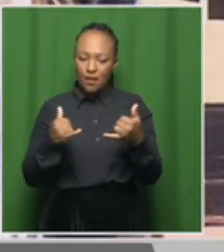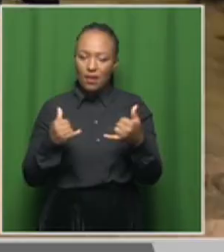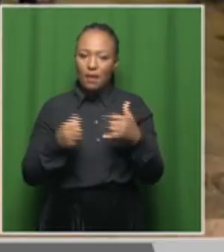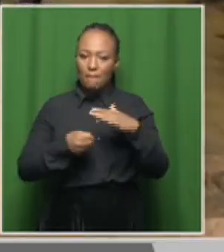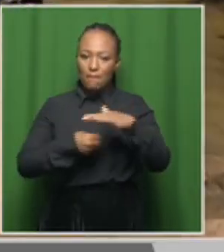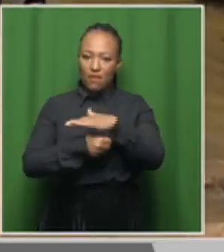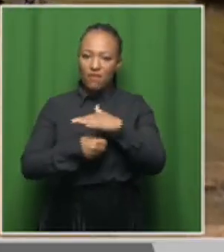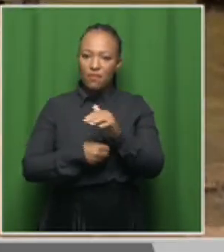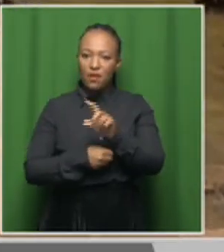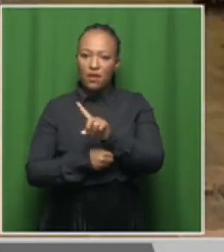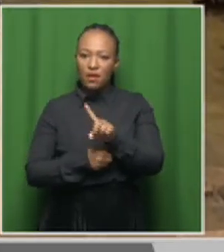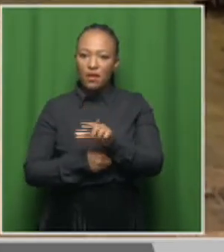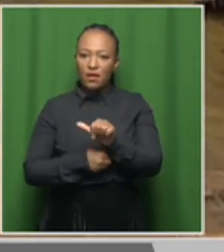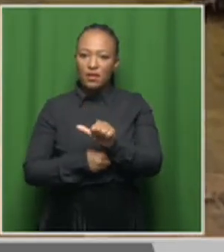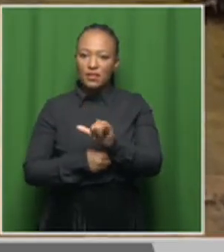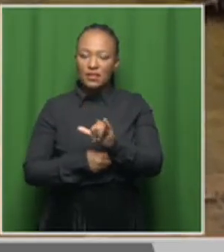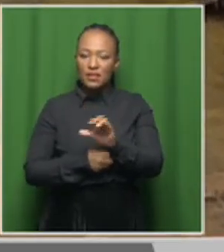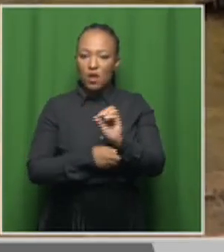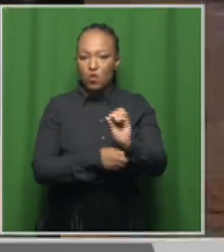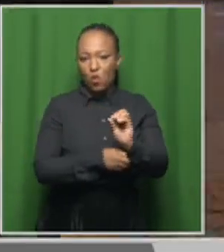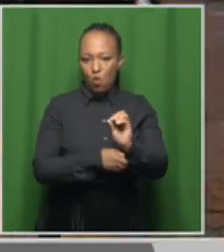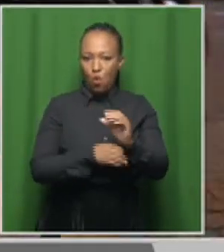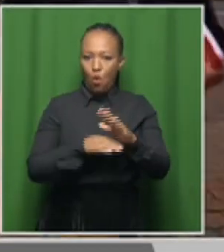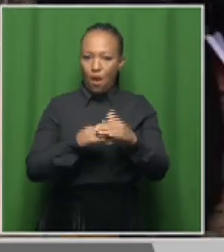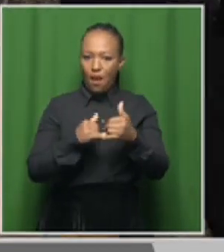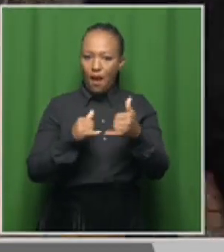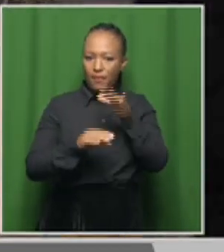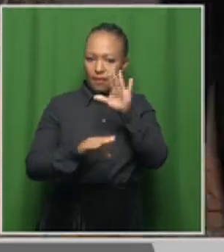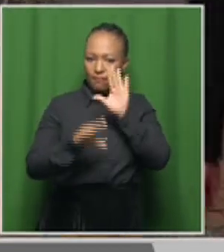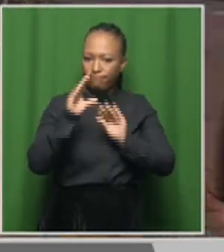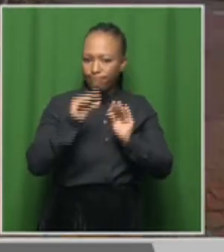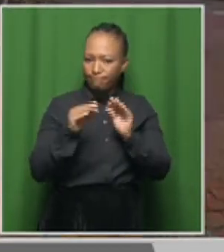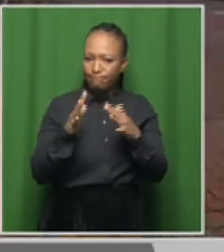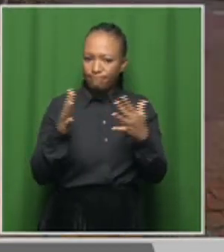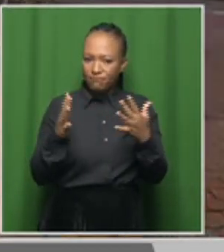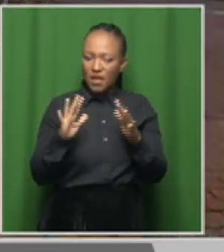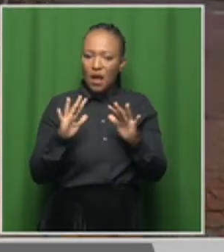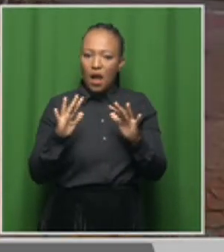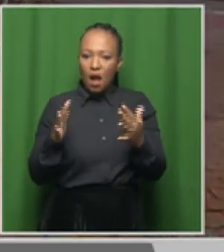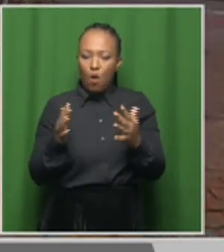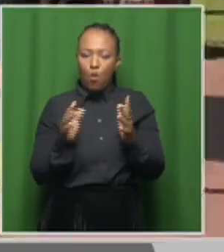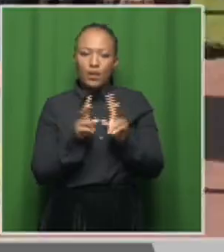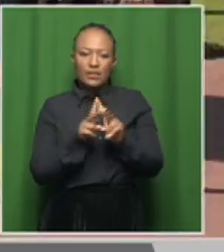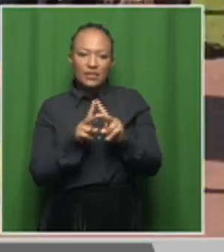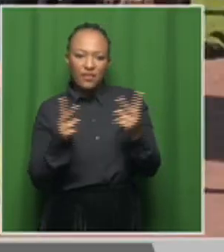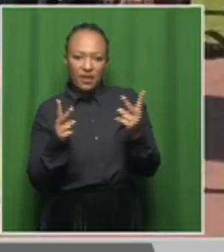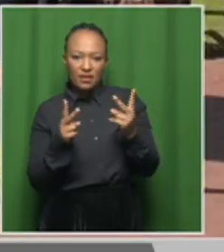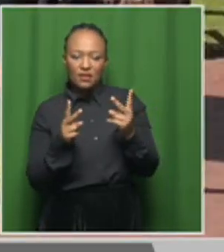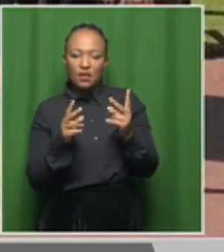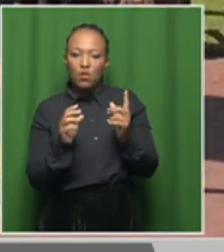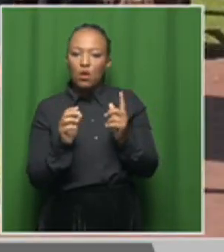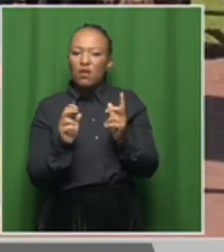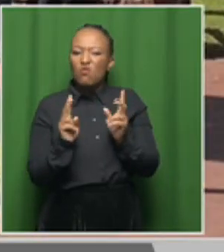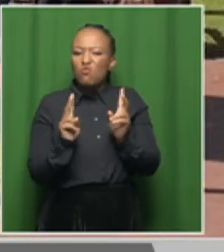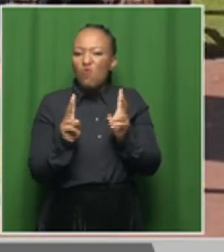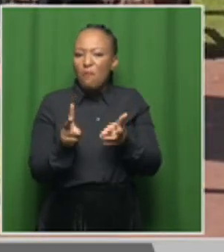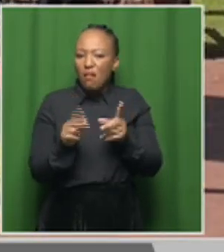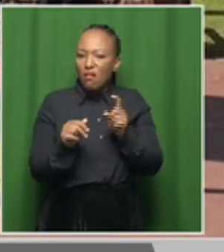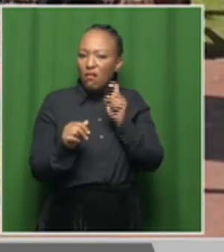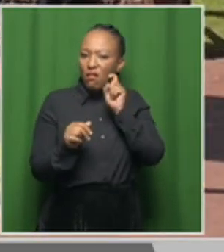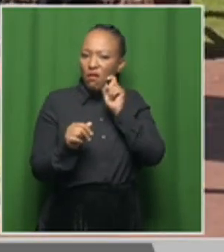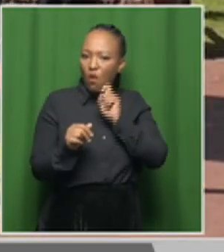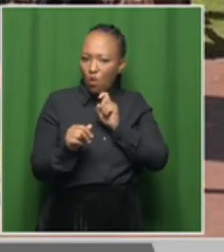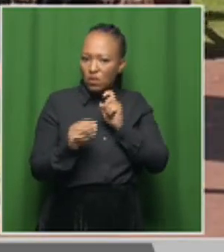the skills gap within the tech industry, and perhaps you could speak to how it sets itself apart from traditional education pathways that are on offer